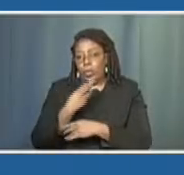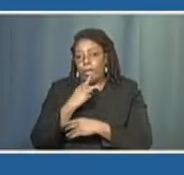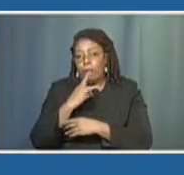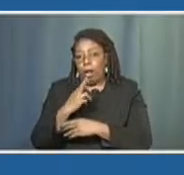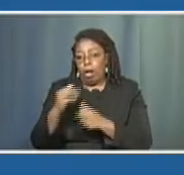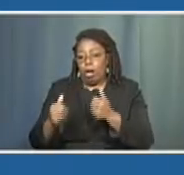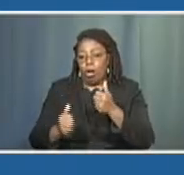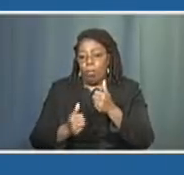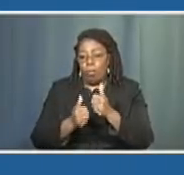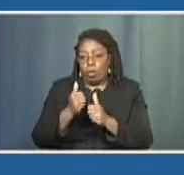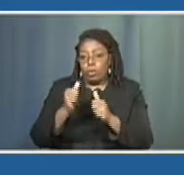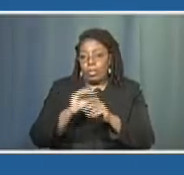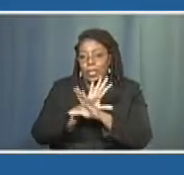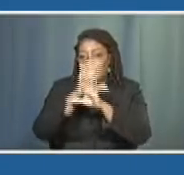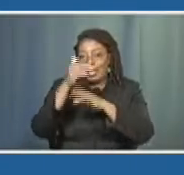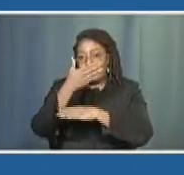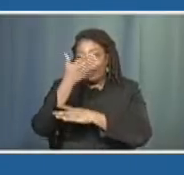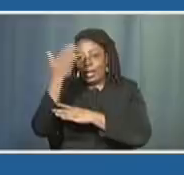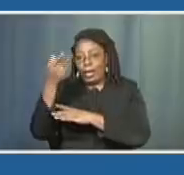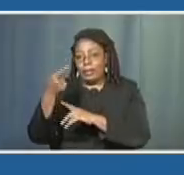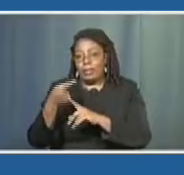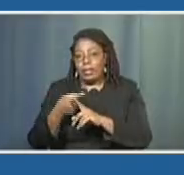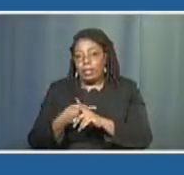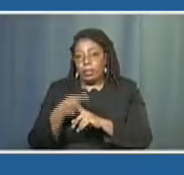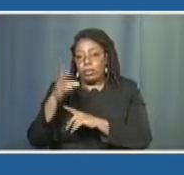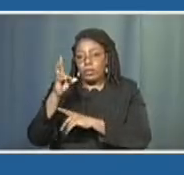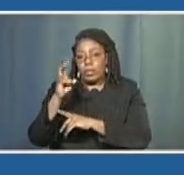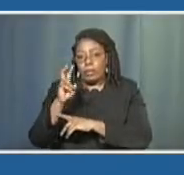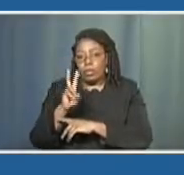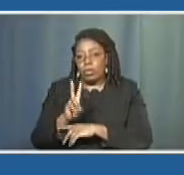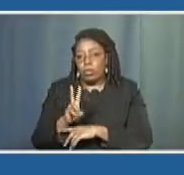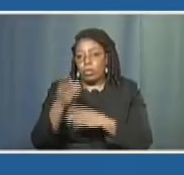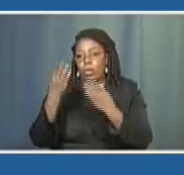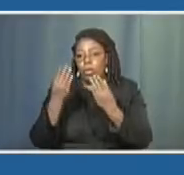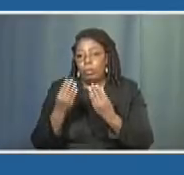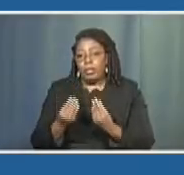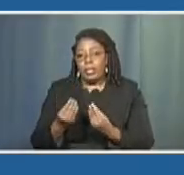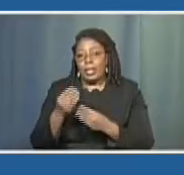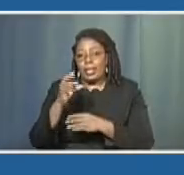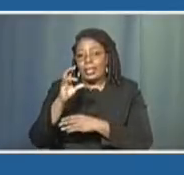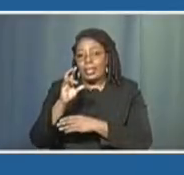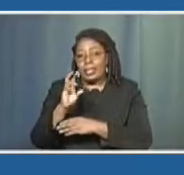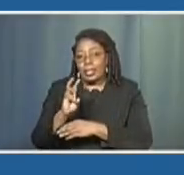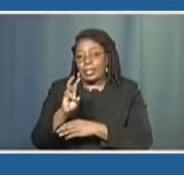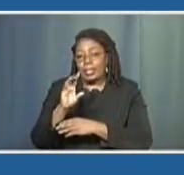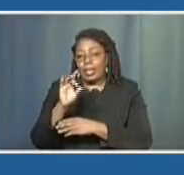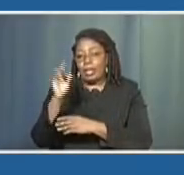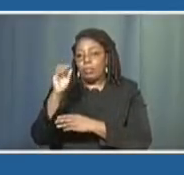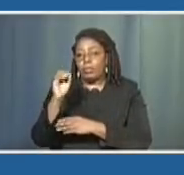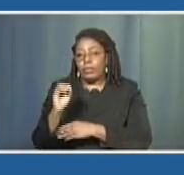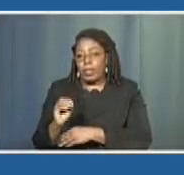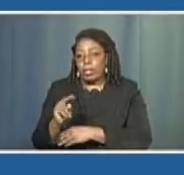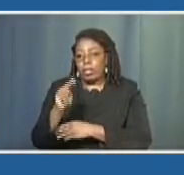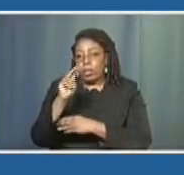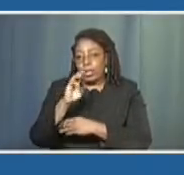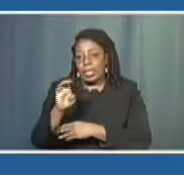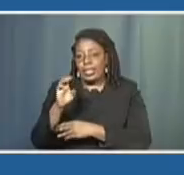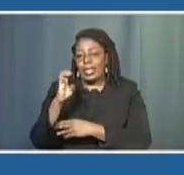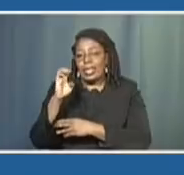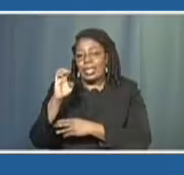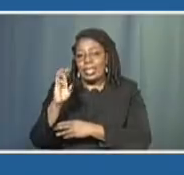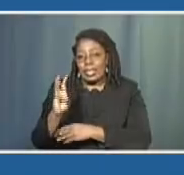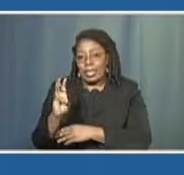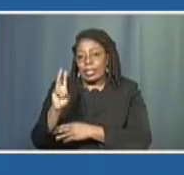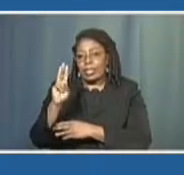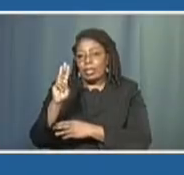under mostly clear skies with a temperature of 72 degrees, relative humidity at 68%. The winds are out of the northeast at 6 miles